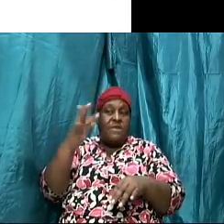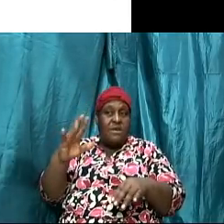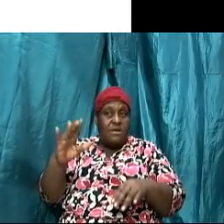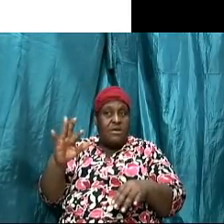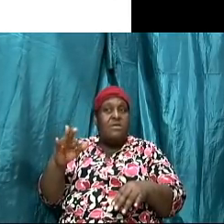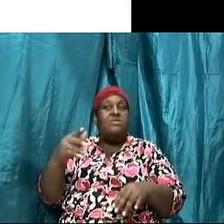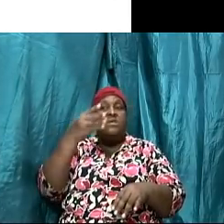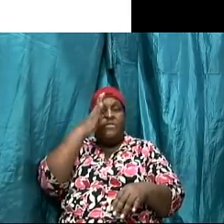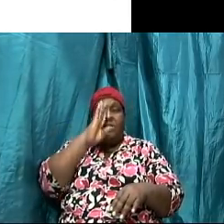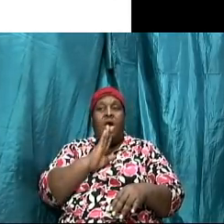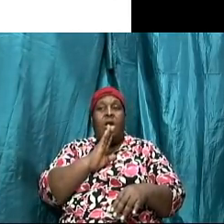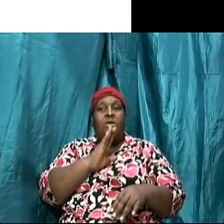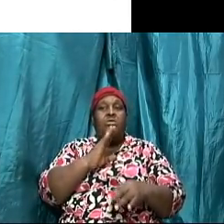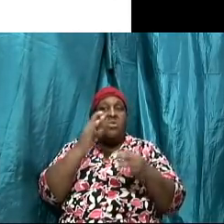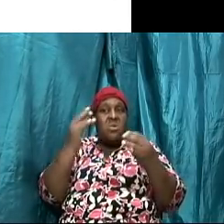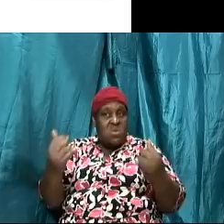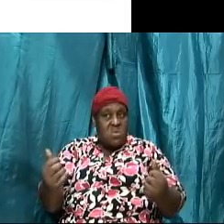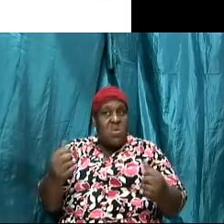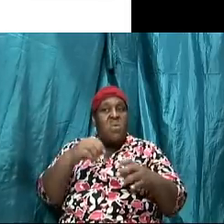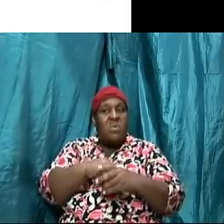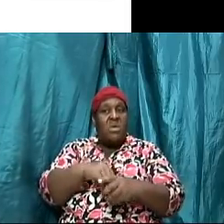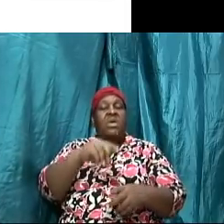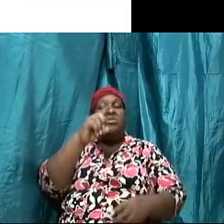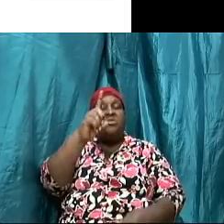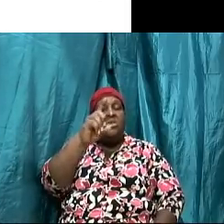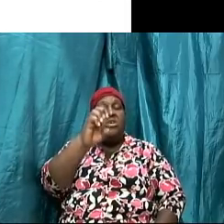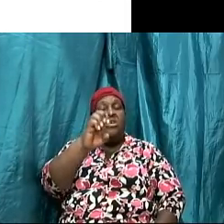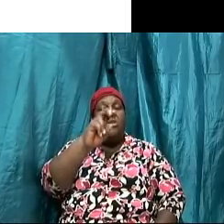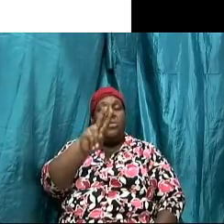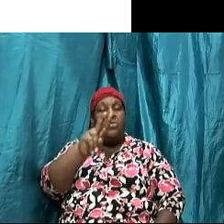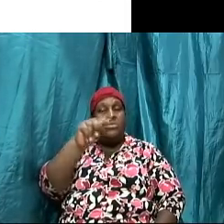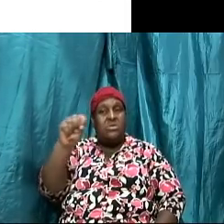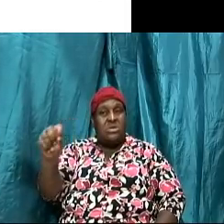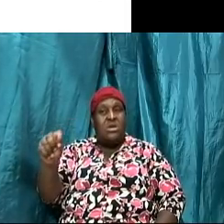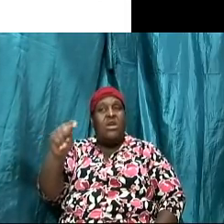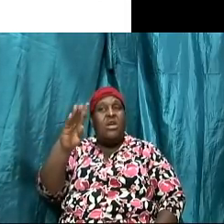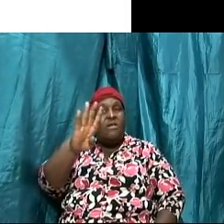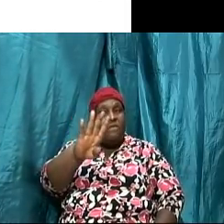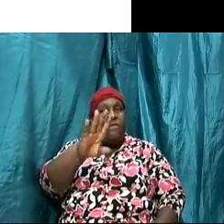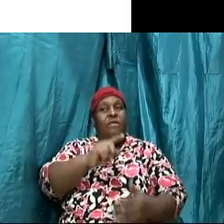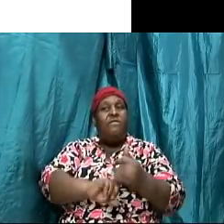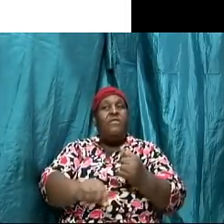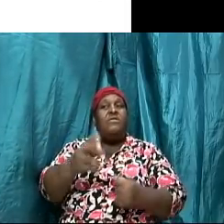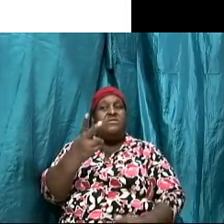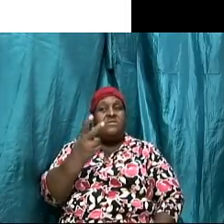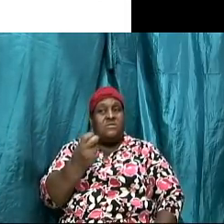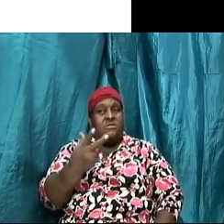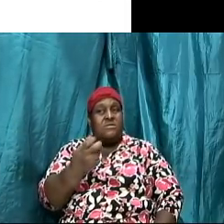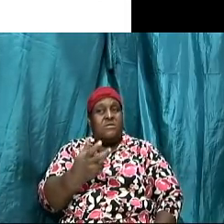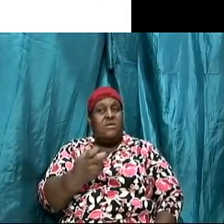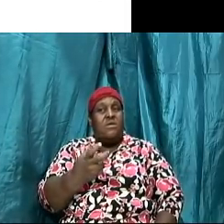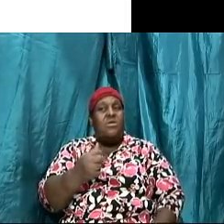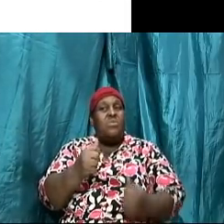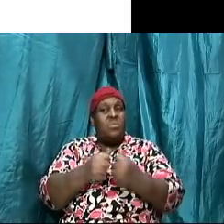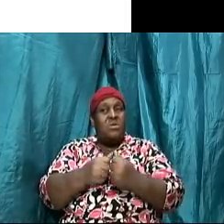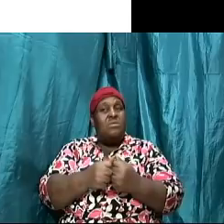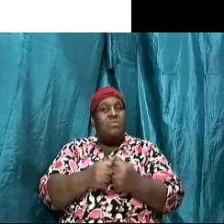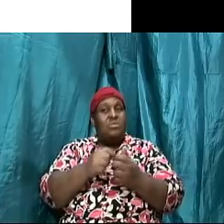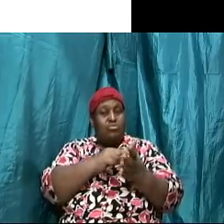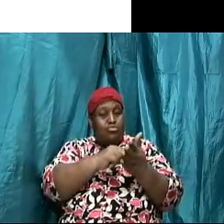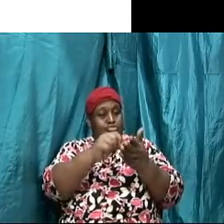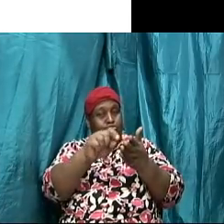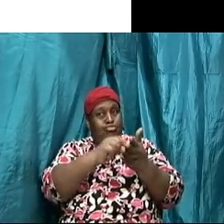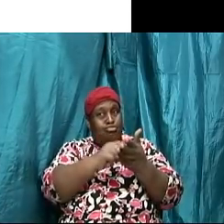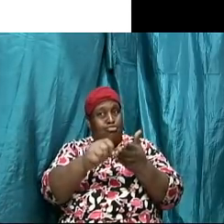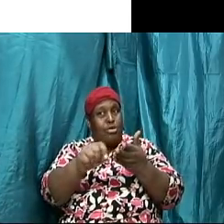And now in Deuteronomy chapter 4 and verse 13, we're seeing that what was written with the fingers of God is